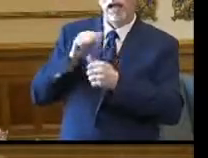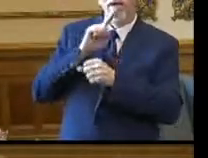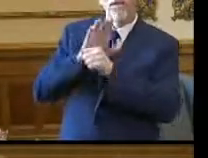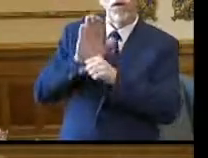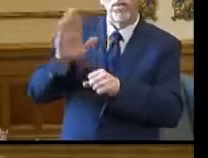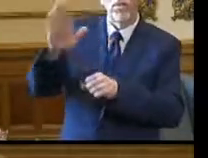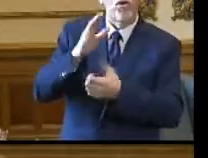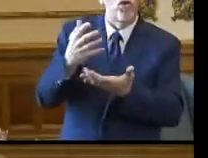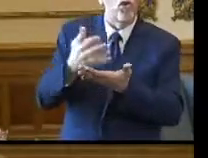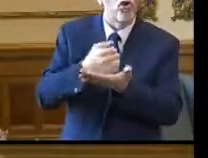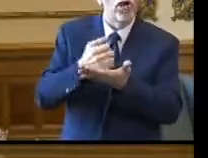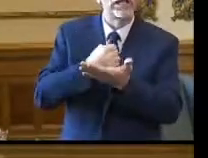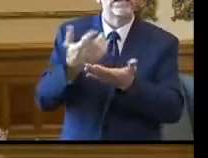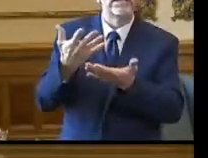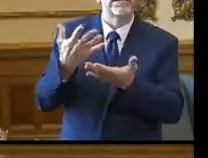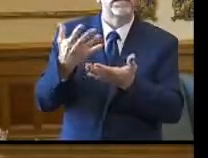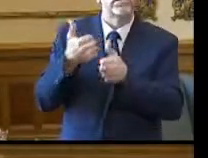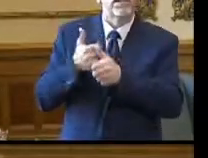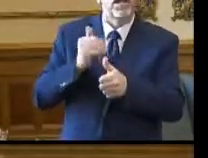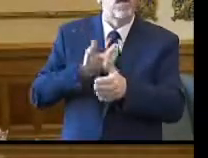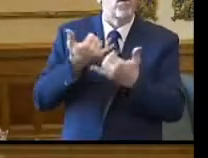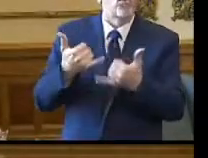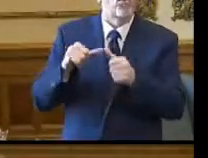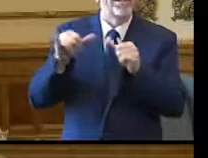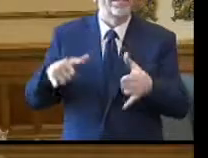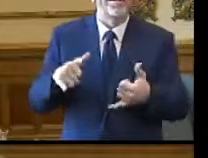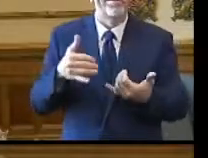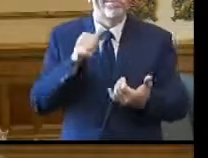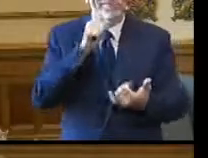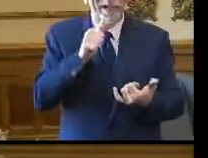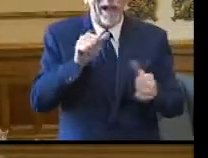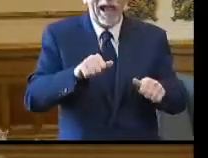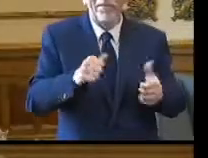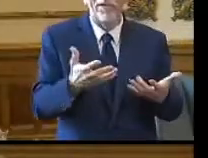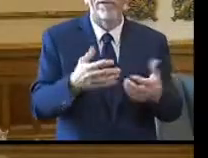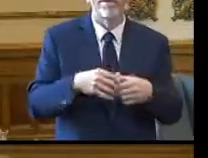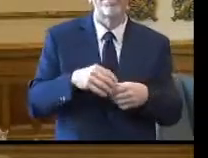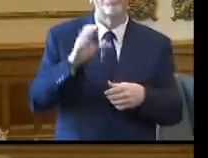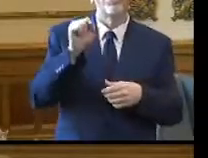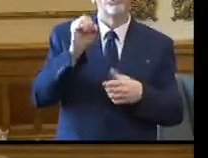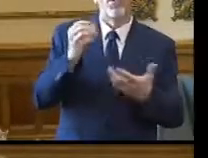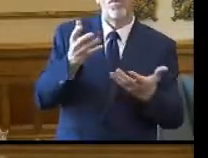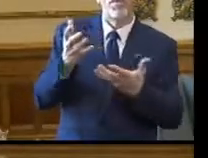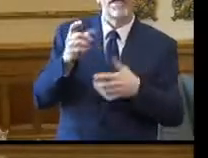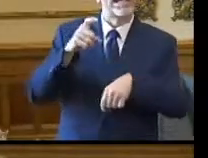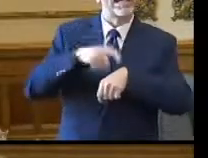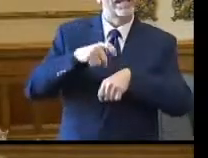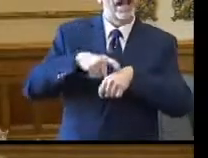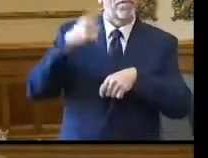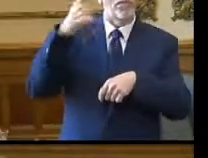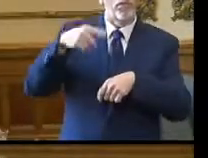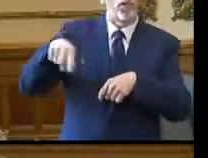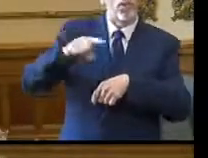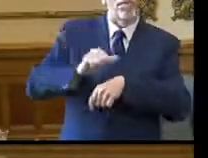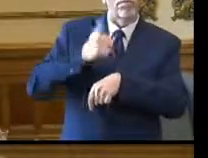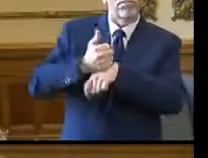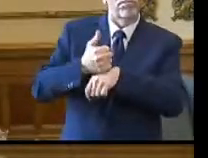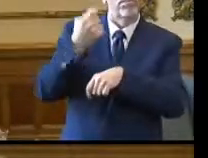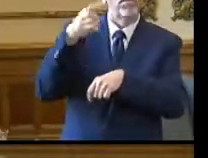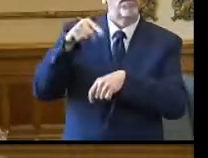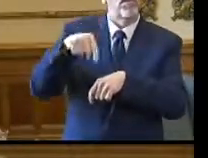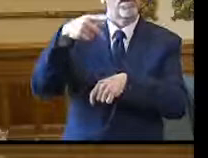earnings in a manner that our current system does not. To that end, the timeframes for implementation of